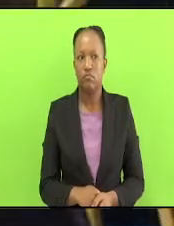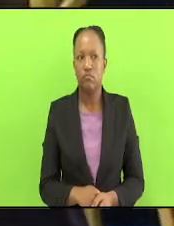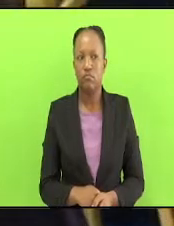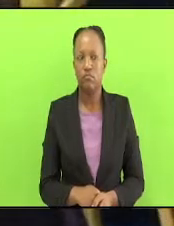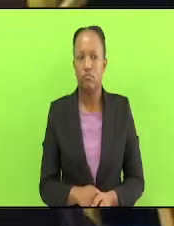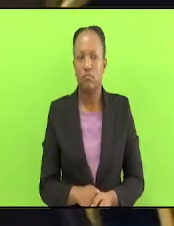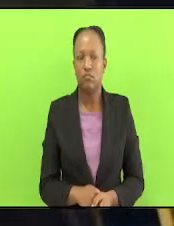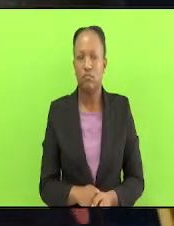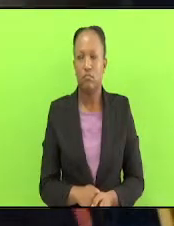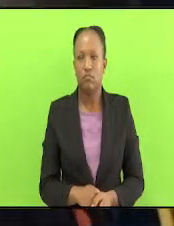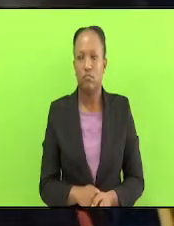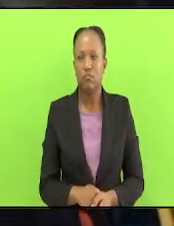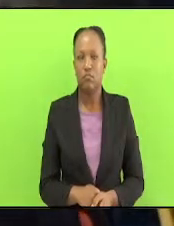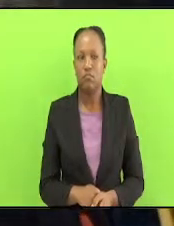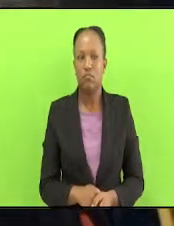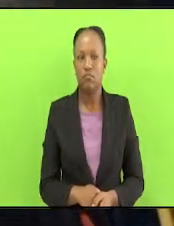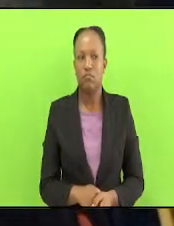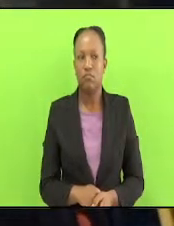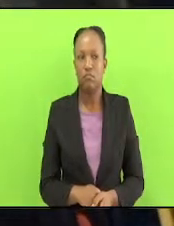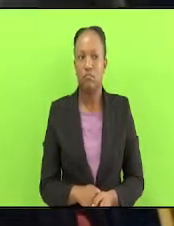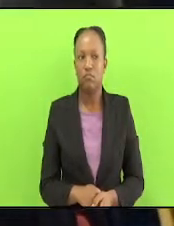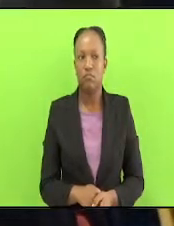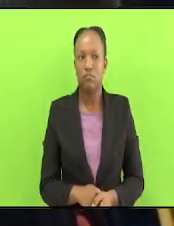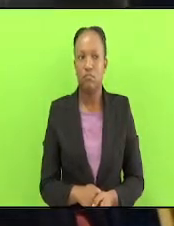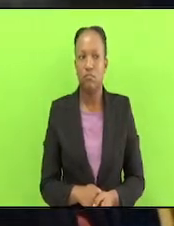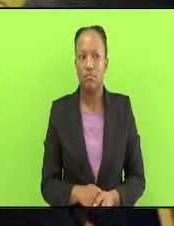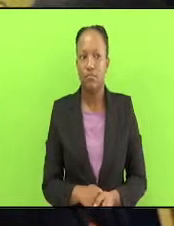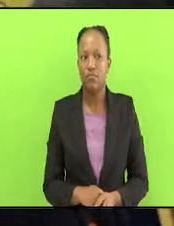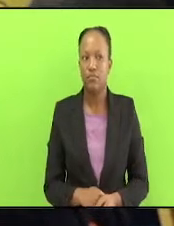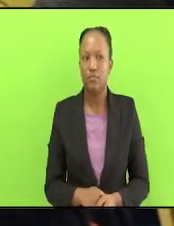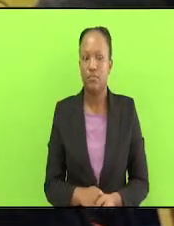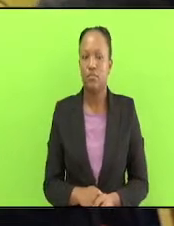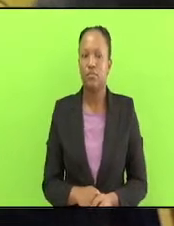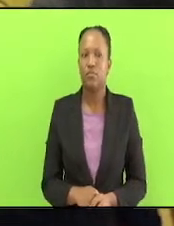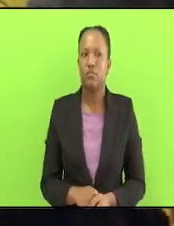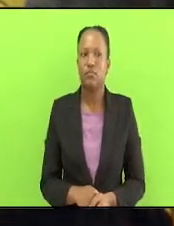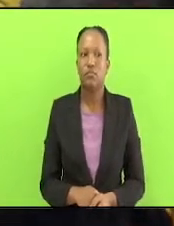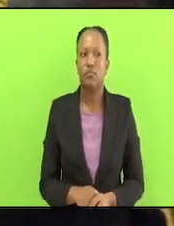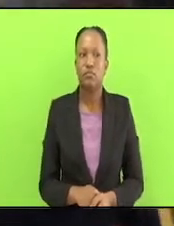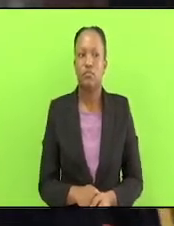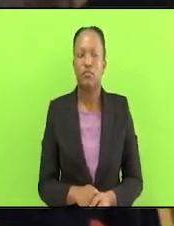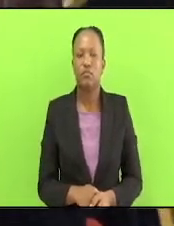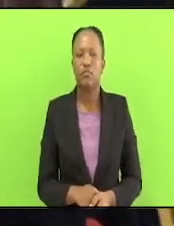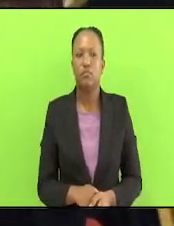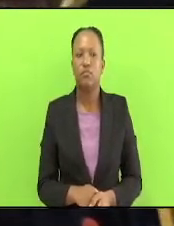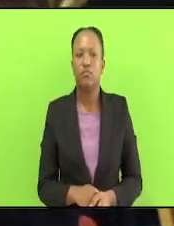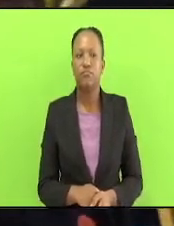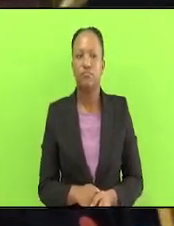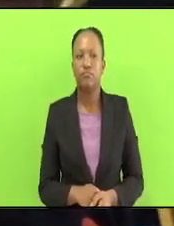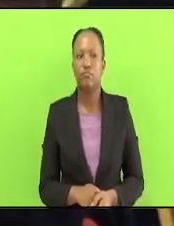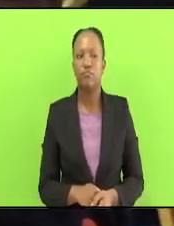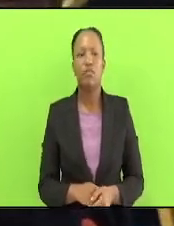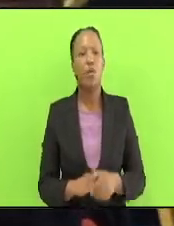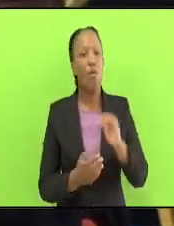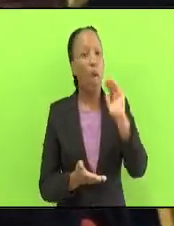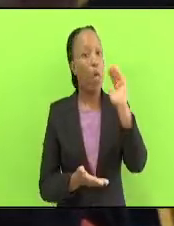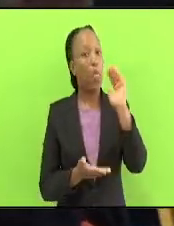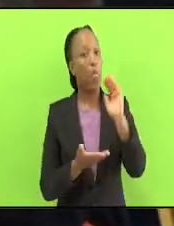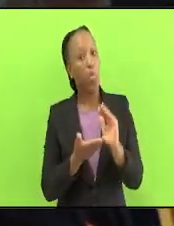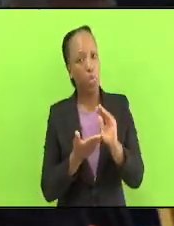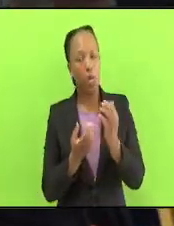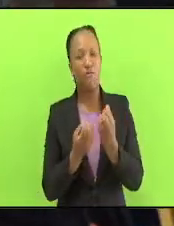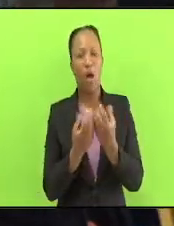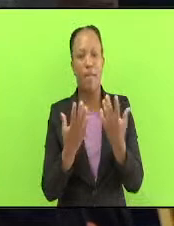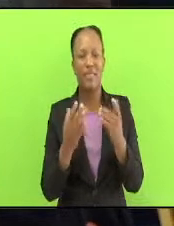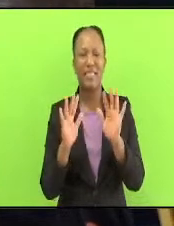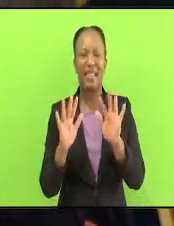sorry. Sorry, 15,000 pardon, apologies for that. This is a drop of about 10,000 fires in the province. So seno